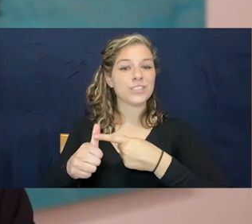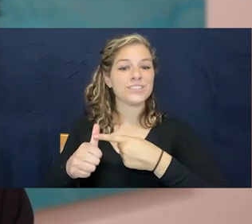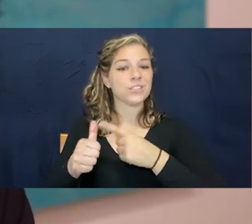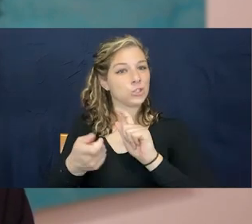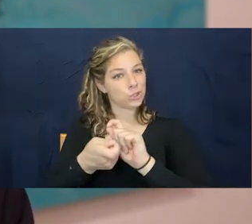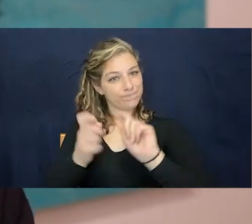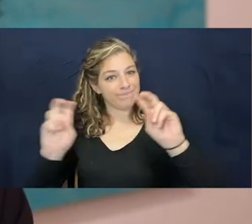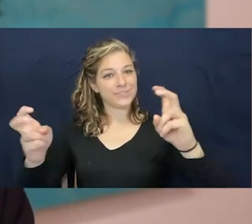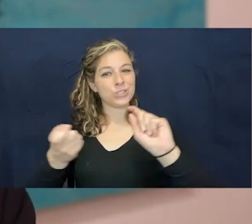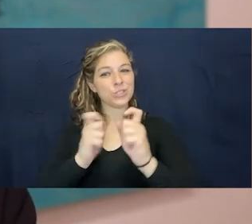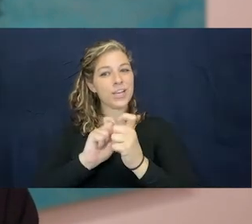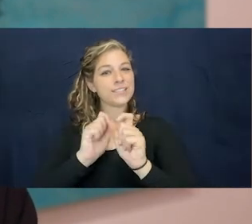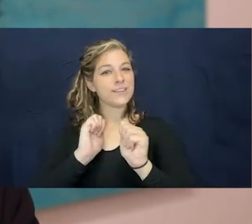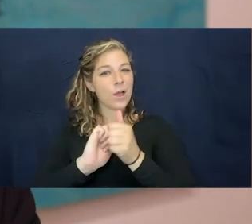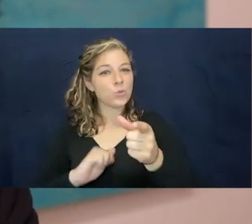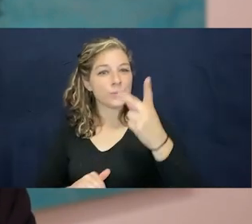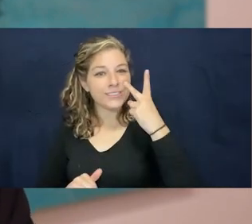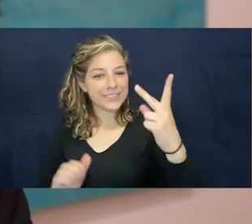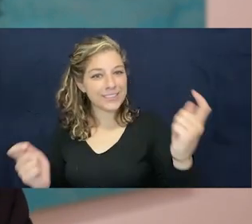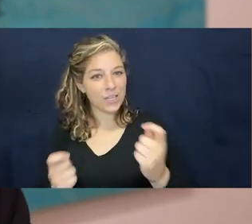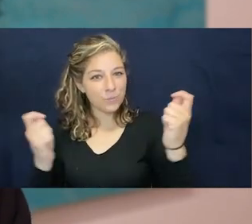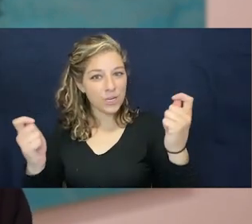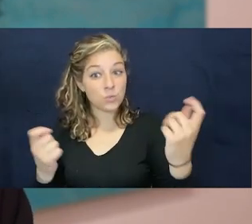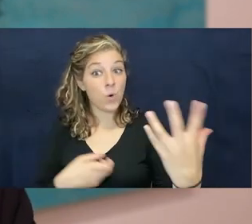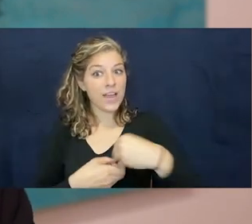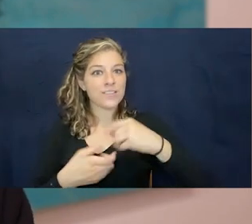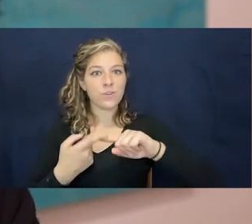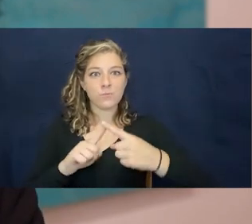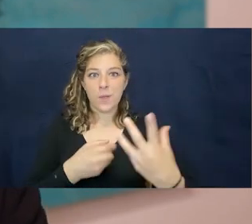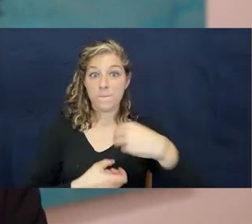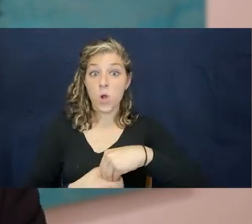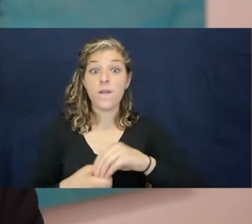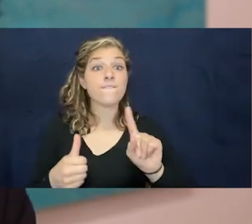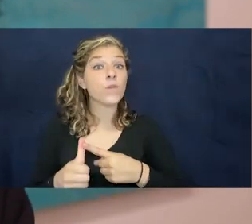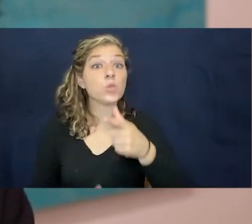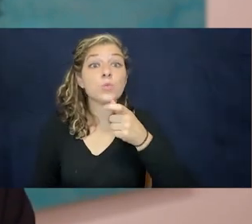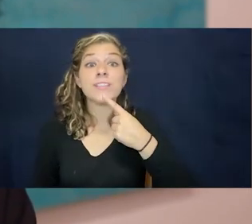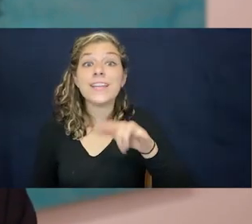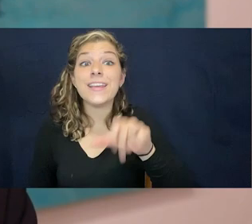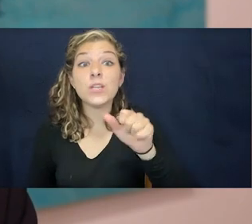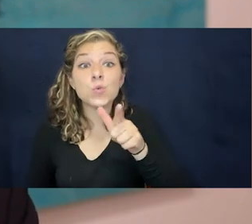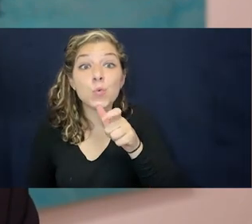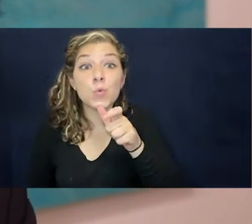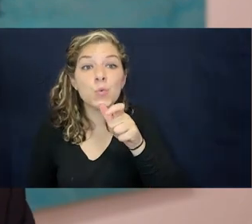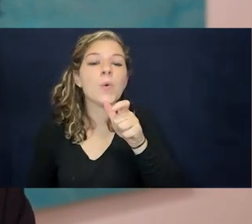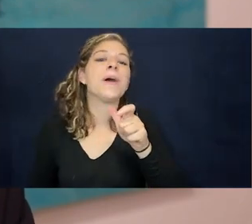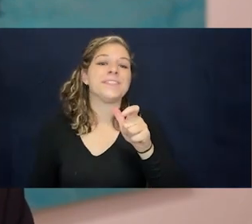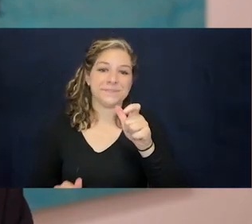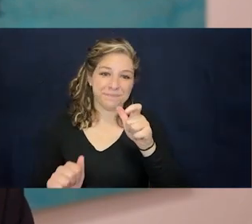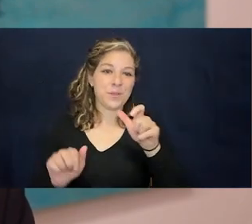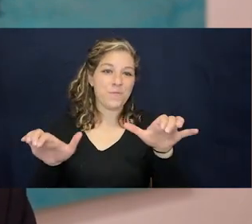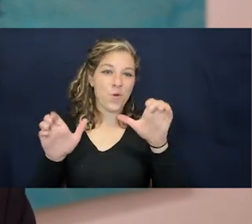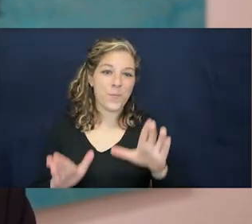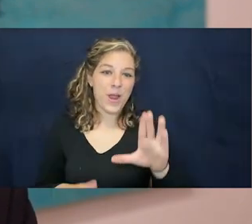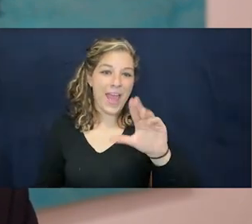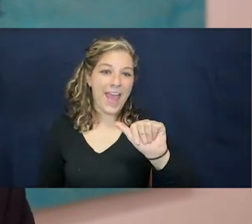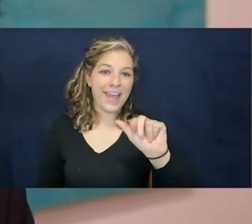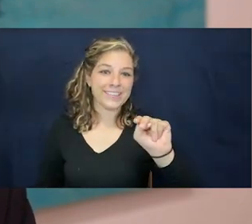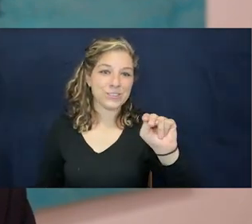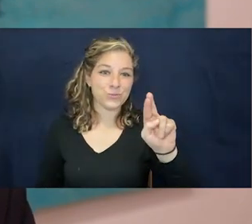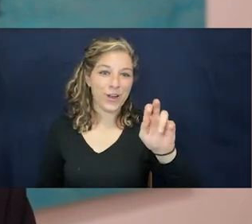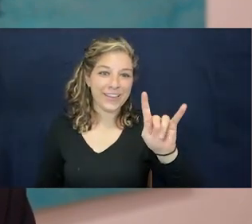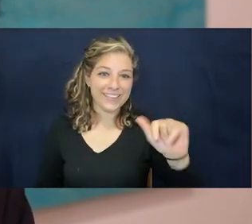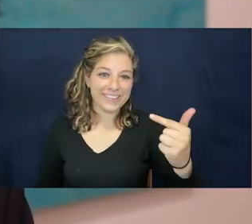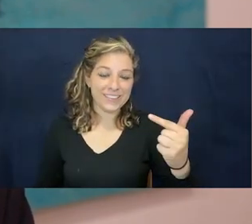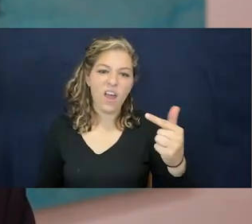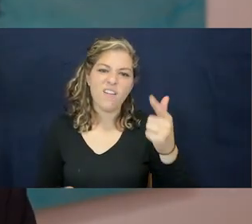Last year was our very first Change How You See celebration. When we were asking friends to be a part of it, the first person to say yes was legendary